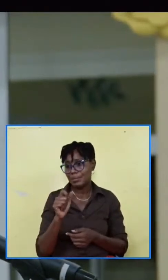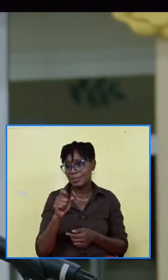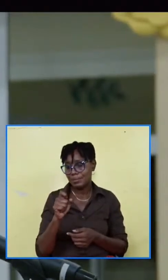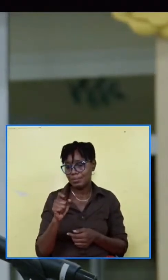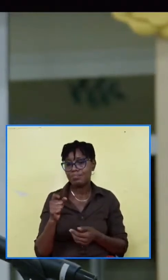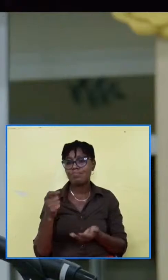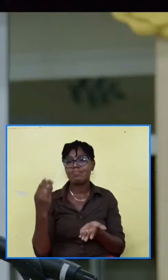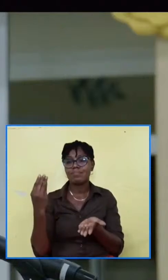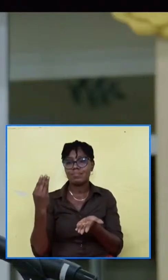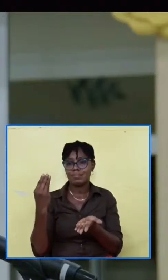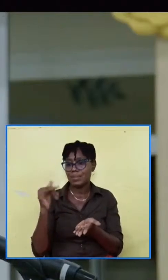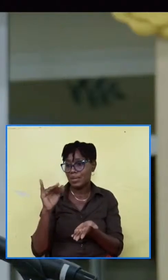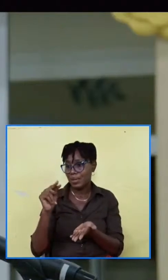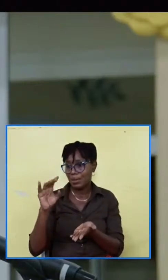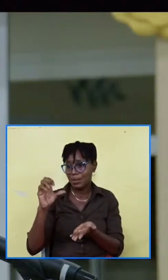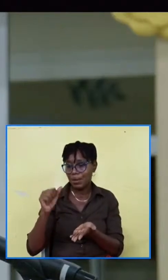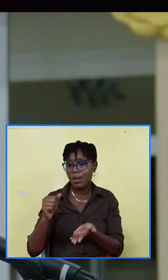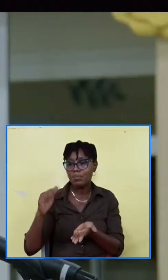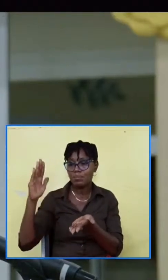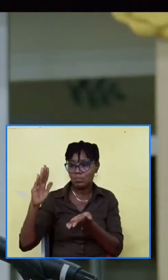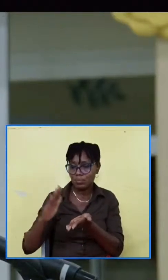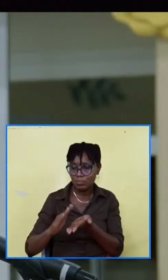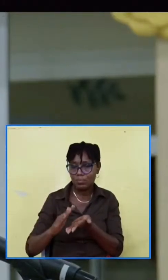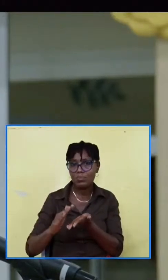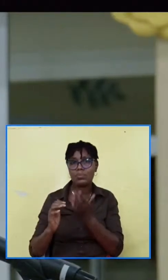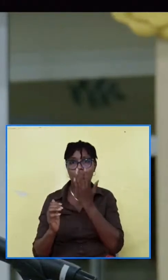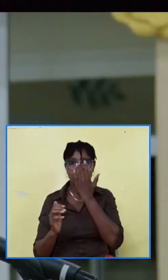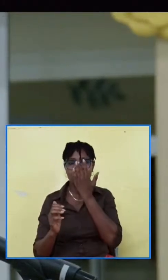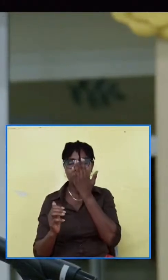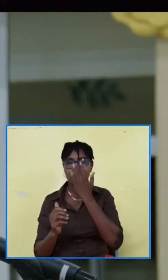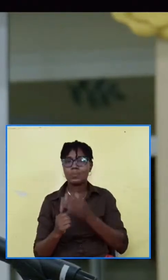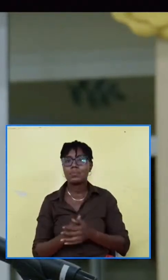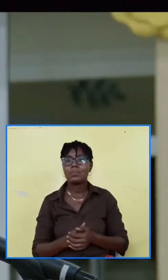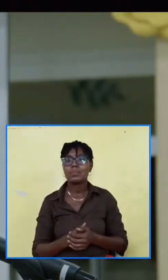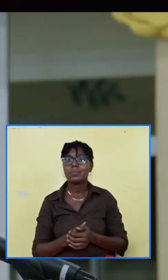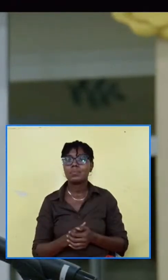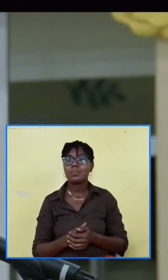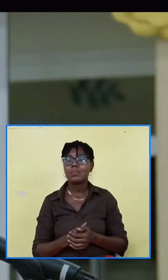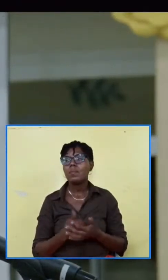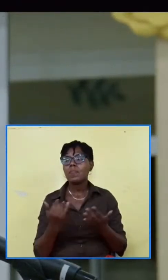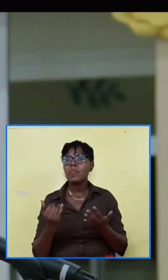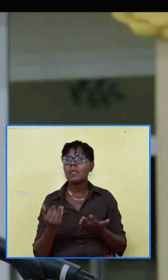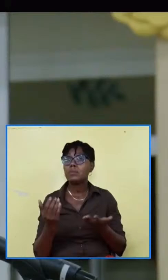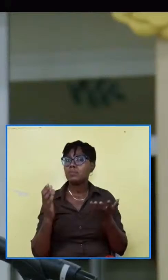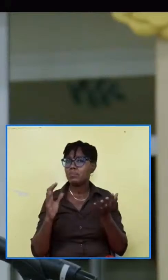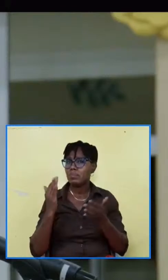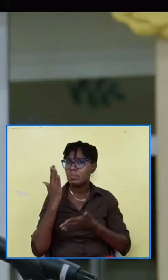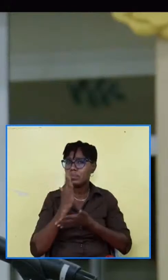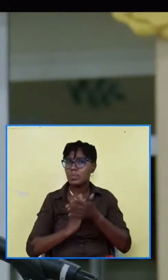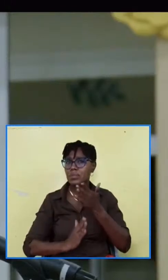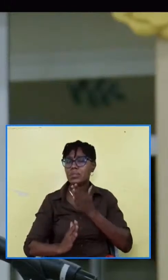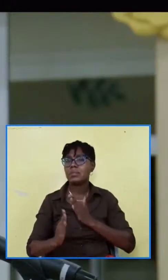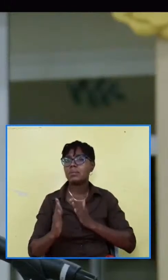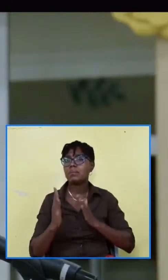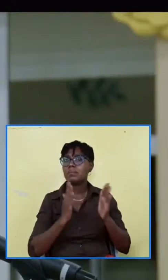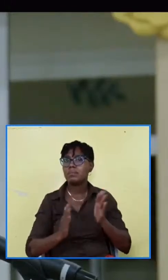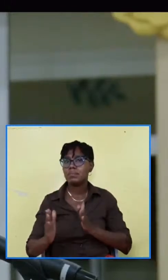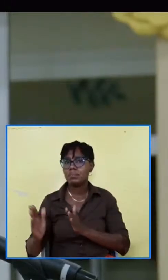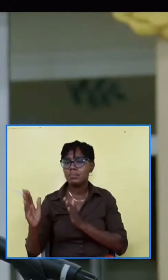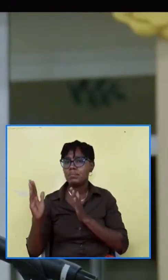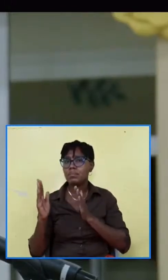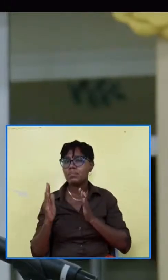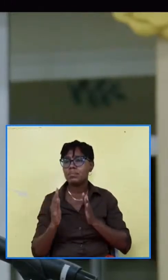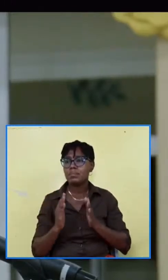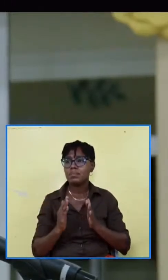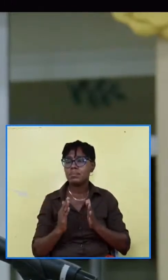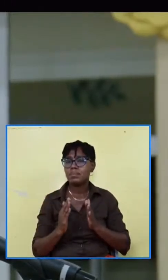tax income. Maybe partner with some companies to provide us certain plans, which then the companies have also encouragement that becomes a